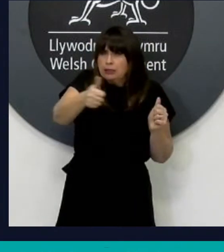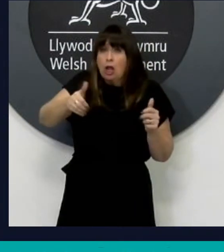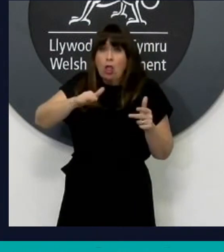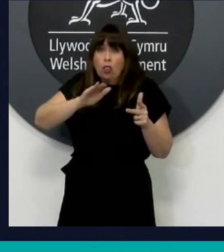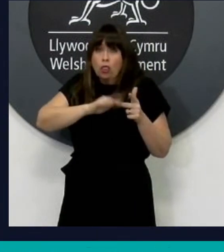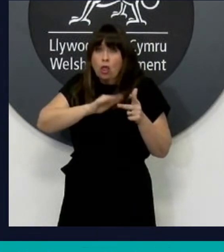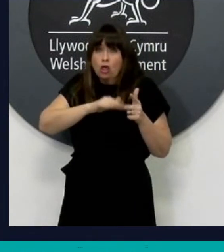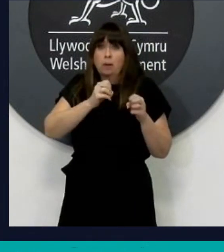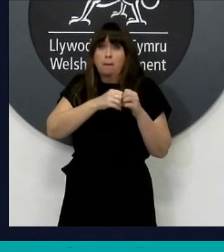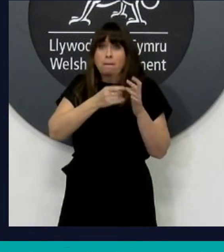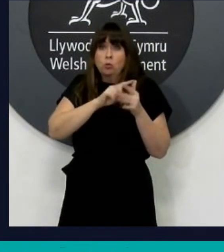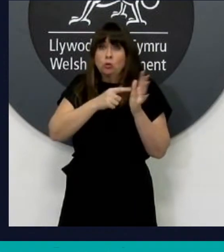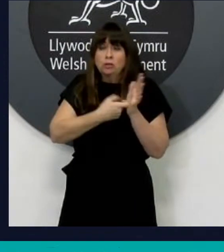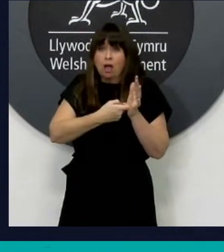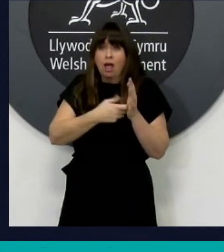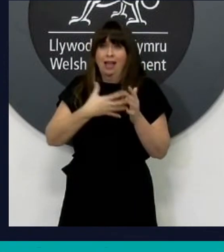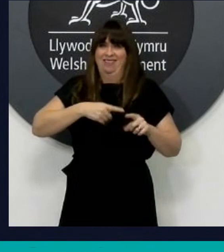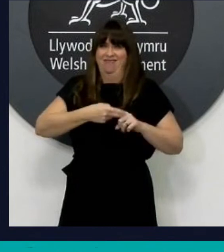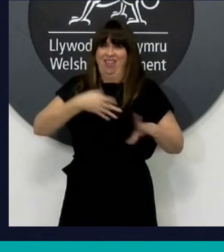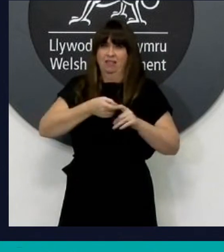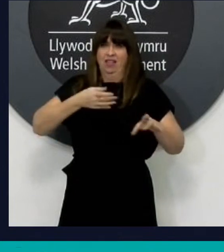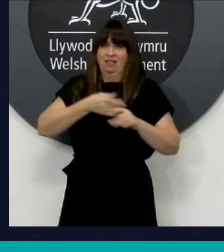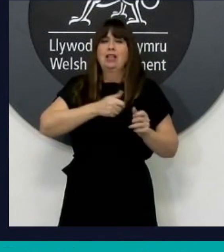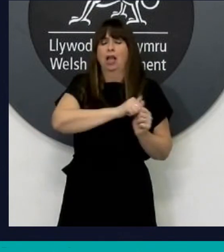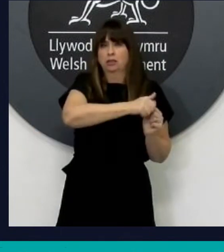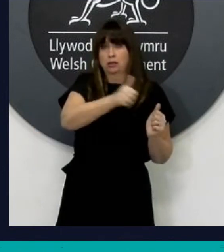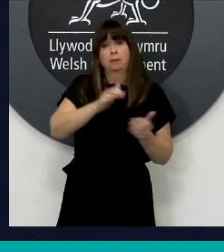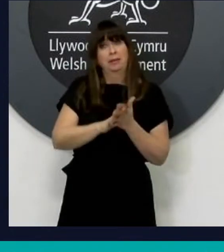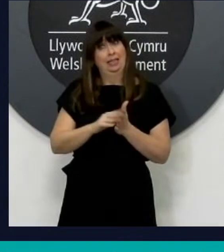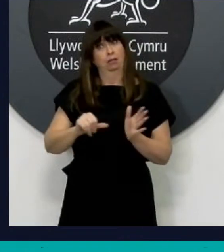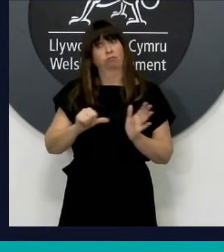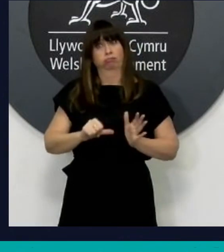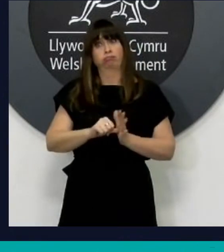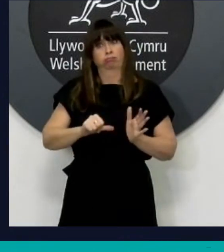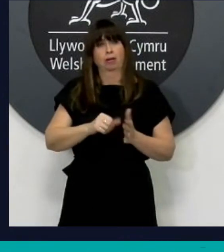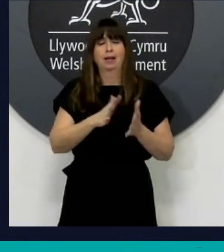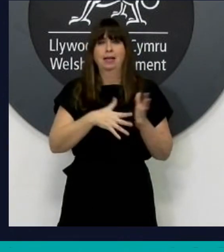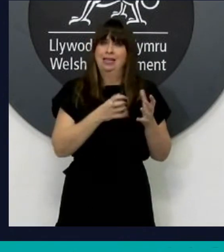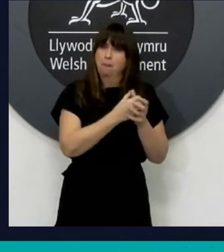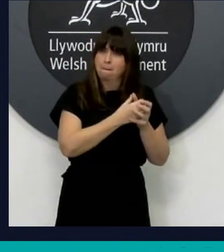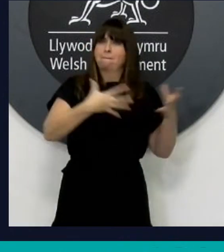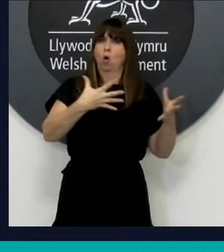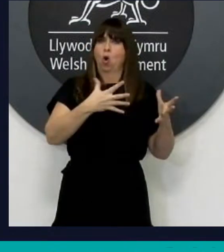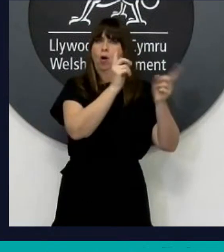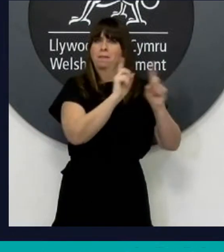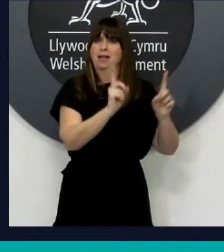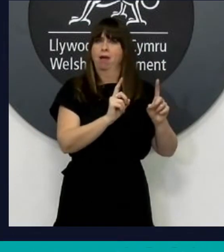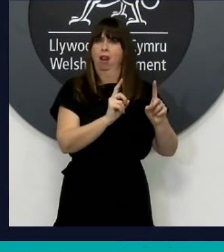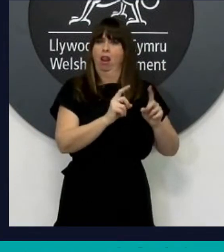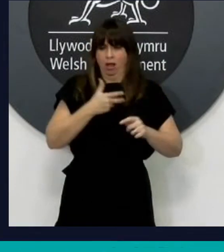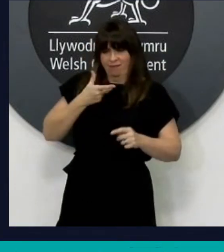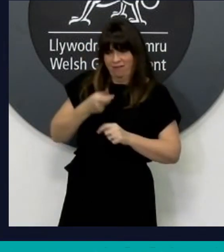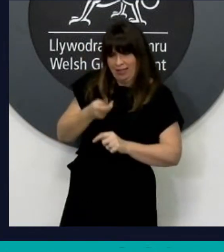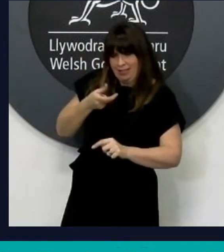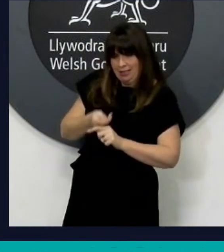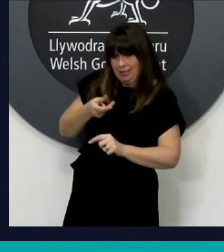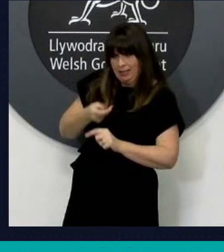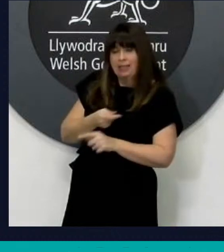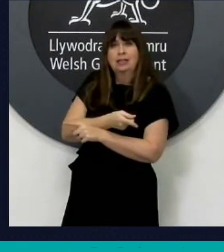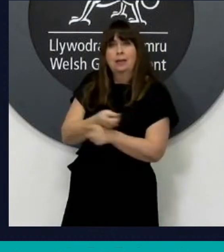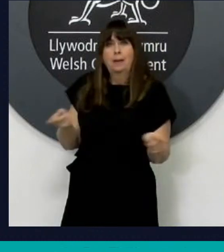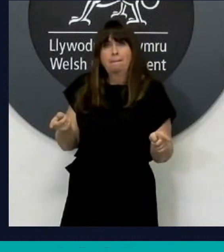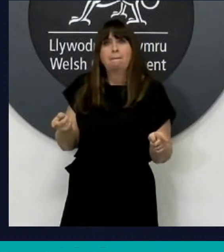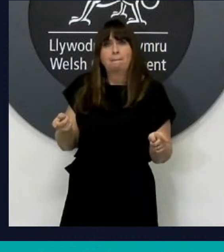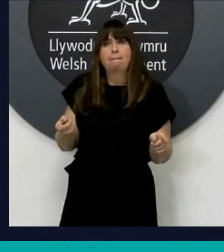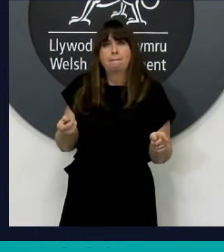will mean increasing the speed of the rollout and increasing the workforce to ensure we can offer boosters and second vaccines